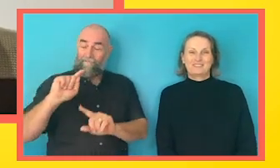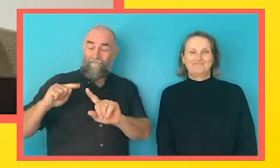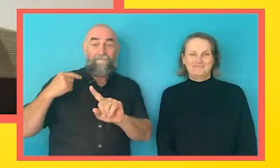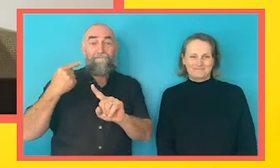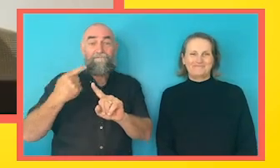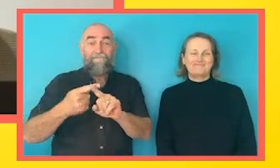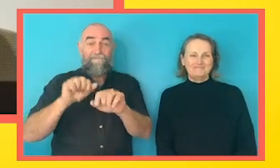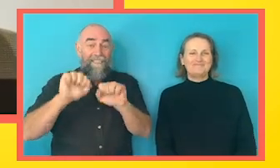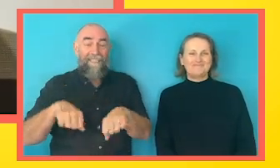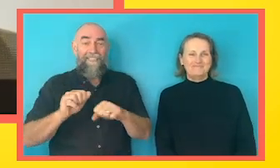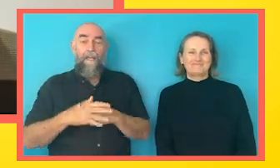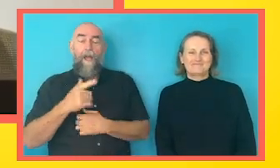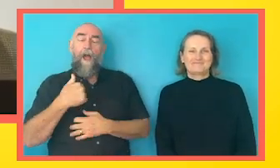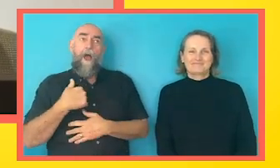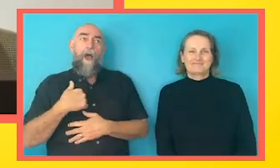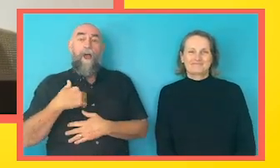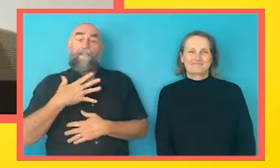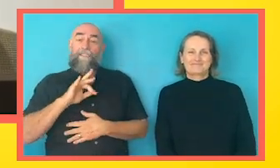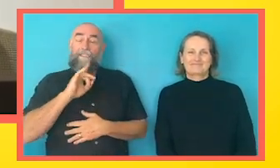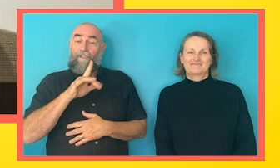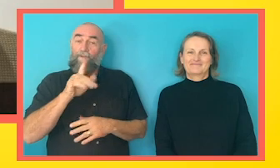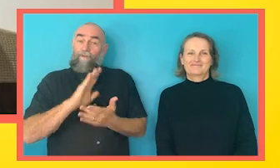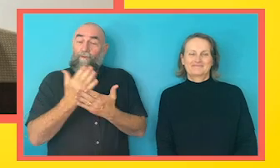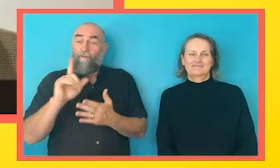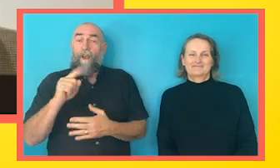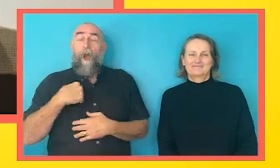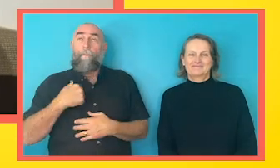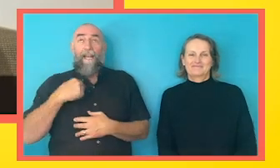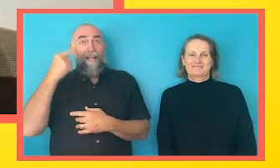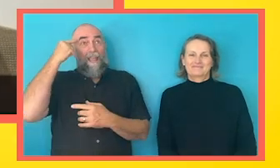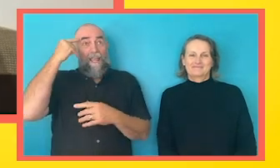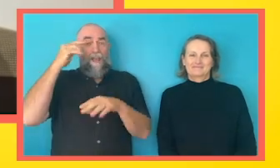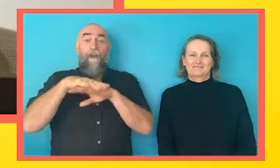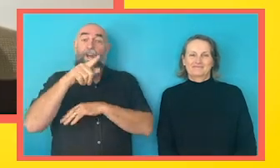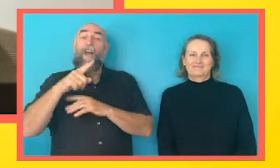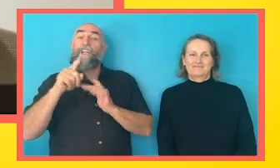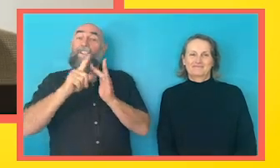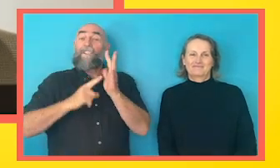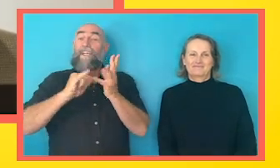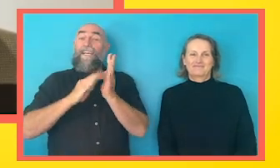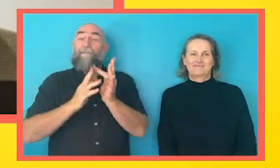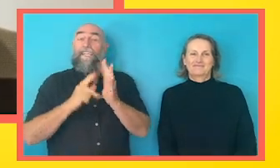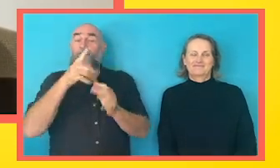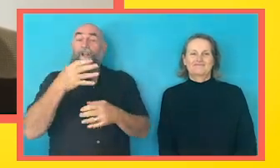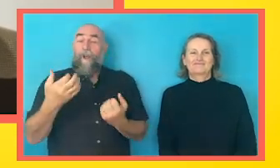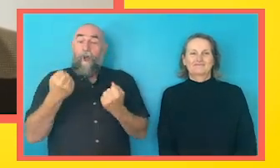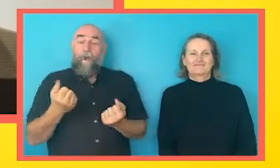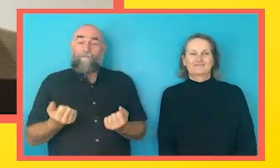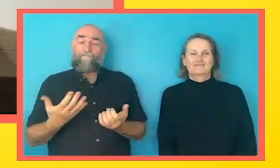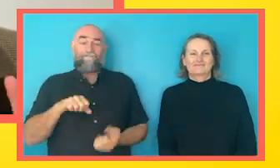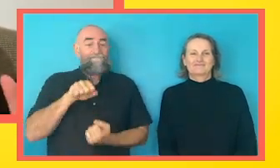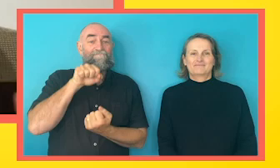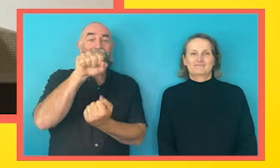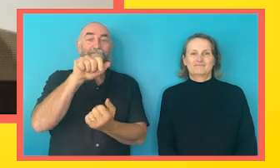far. You know what? I have to throw in, I've been dining out on this for the last 4 years, but Jasmine was a Kurt Fearnley scholarship holder at some